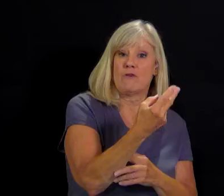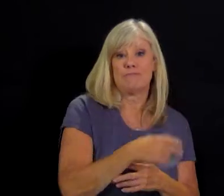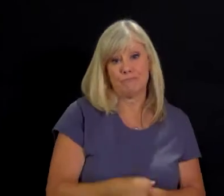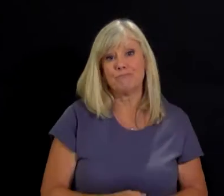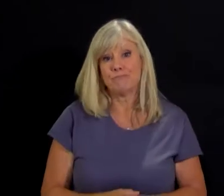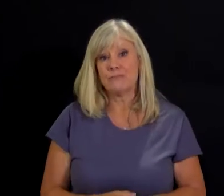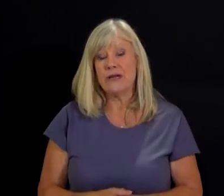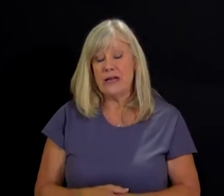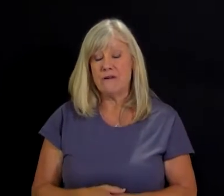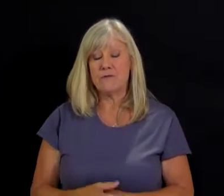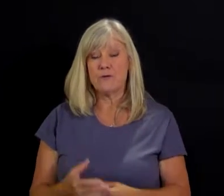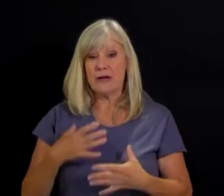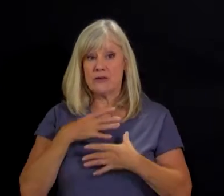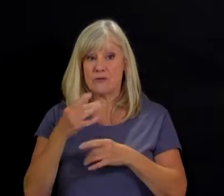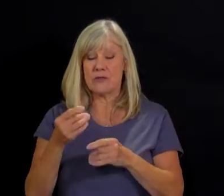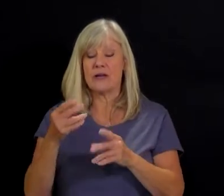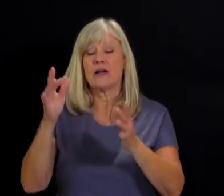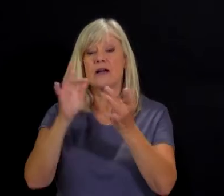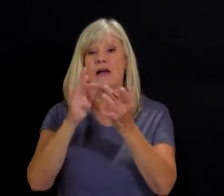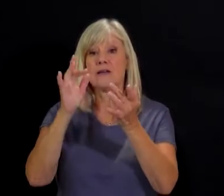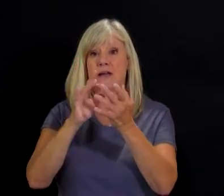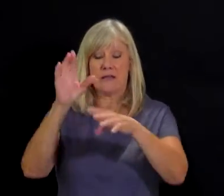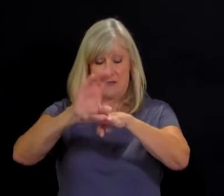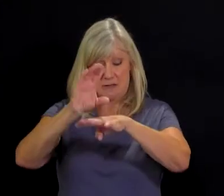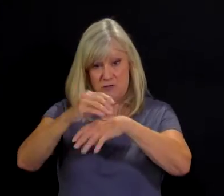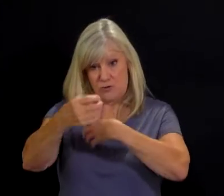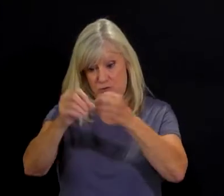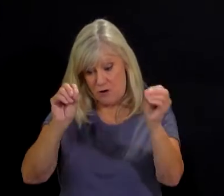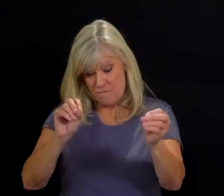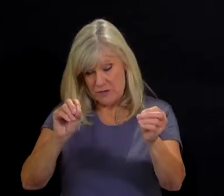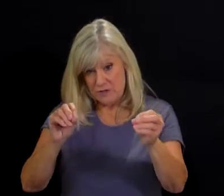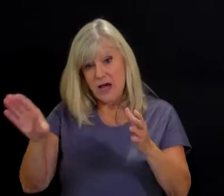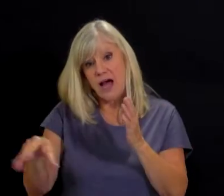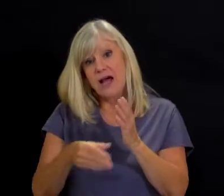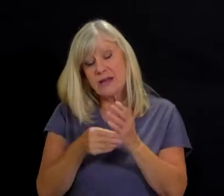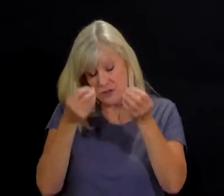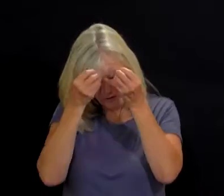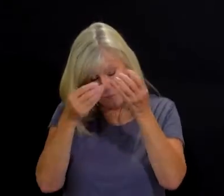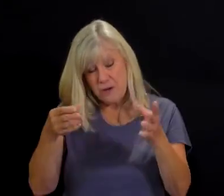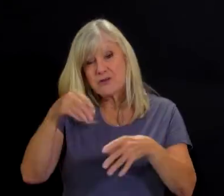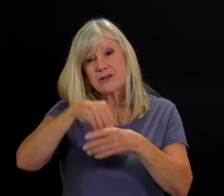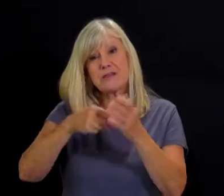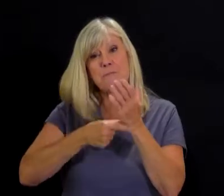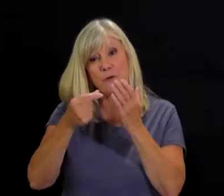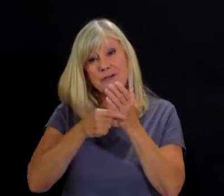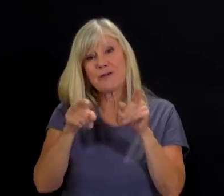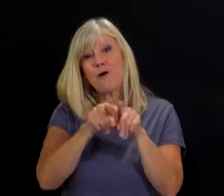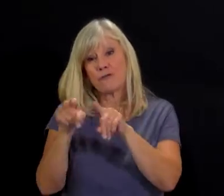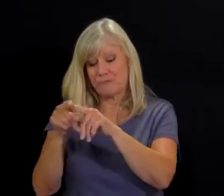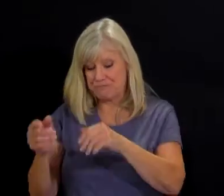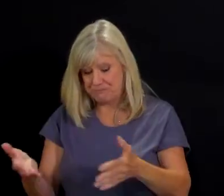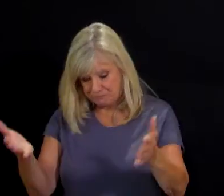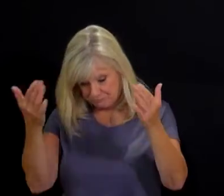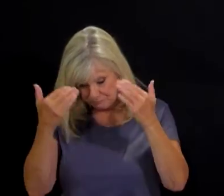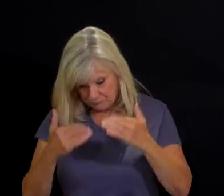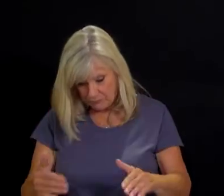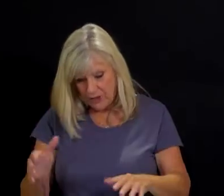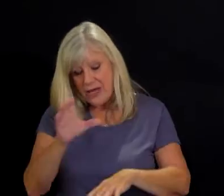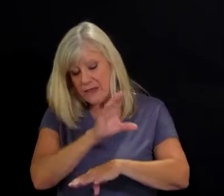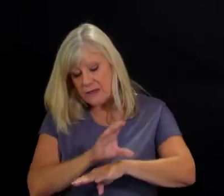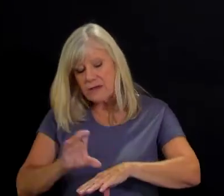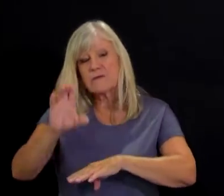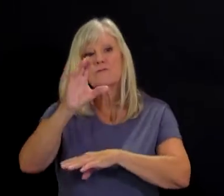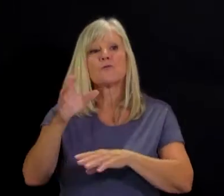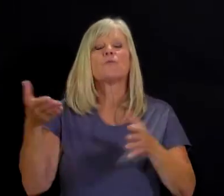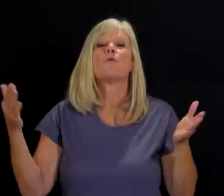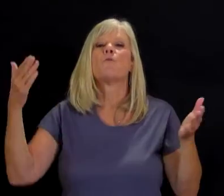contact Carla Gonzalez or Aaron Medina, and additional information can be found in the bulletin. St. Patrick will welcome the